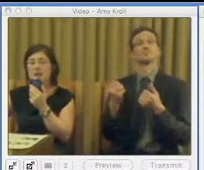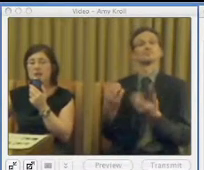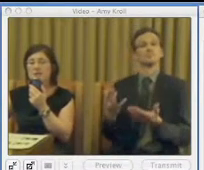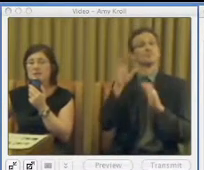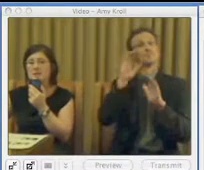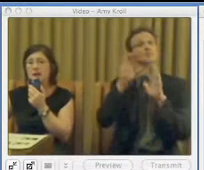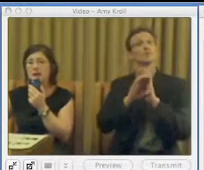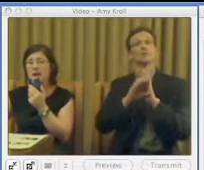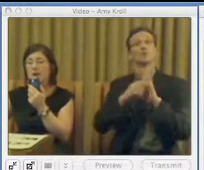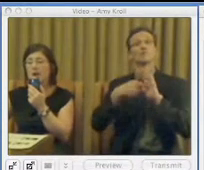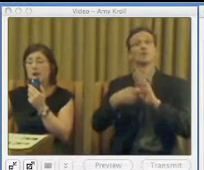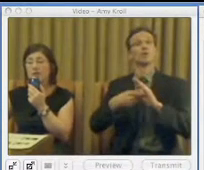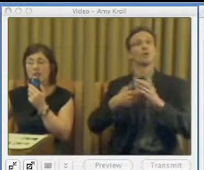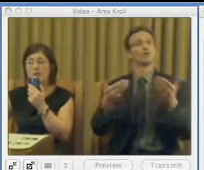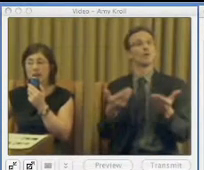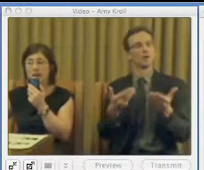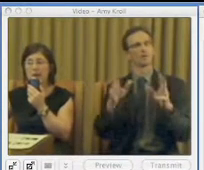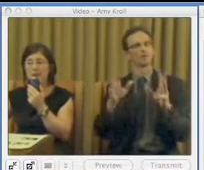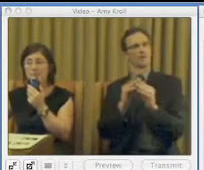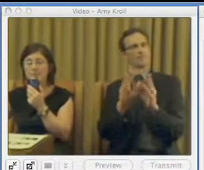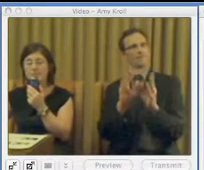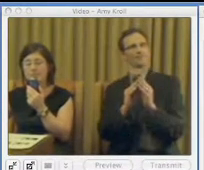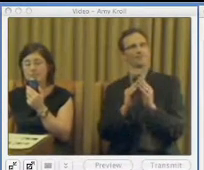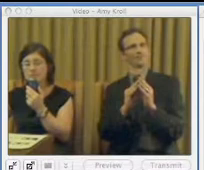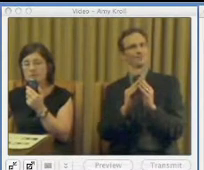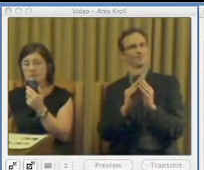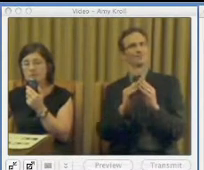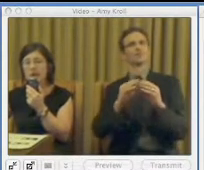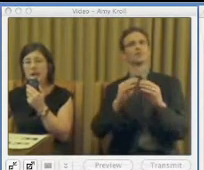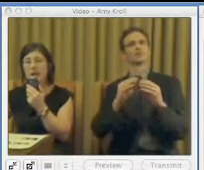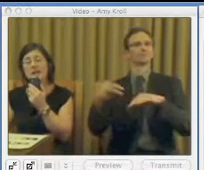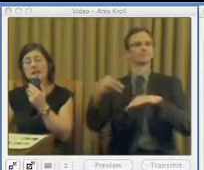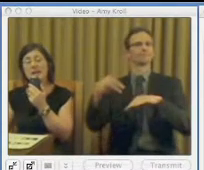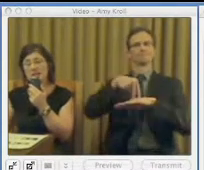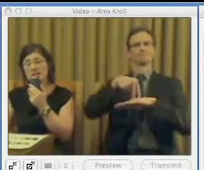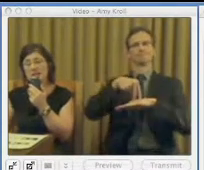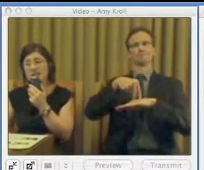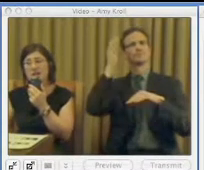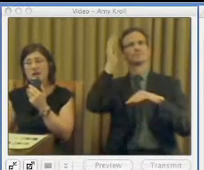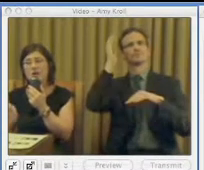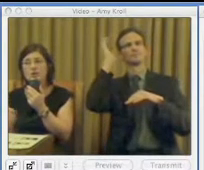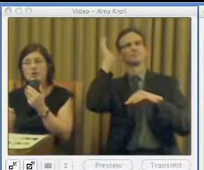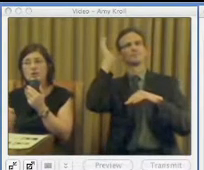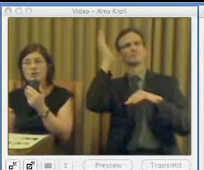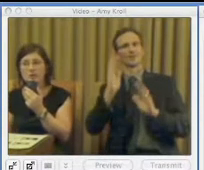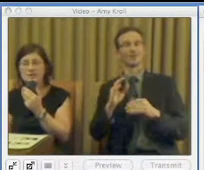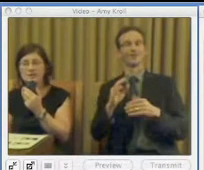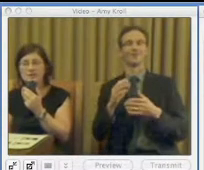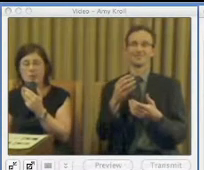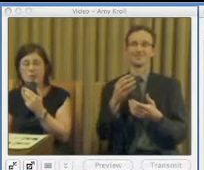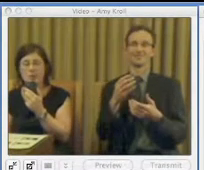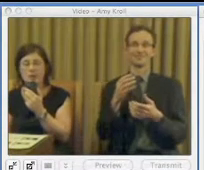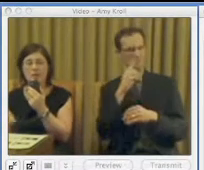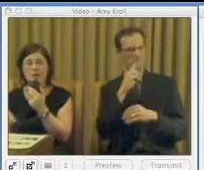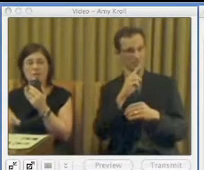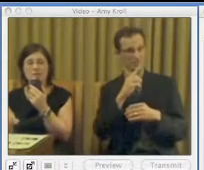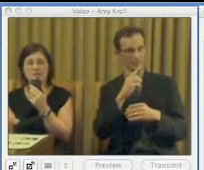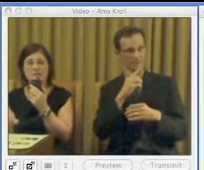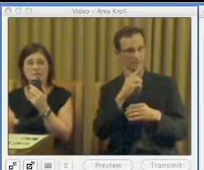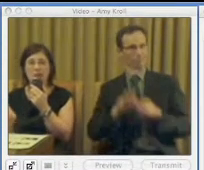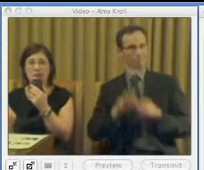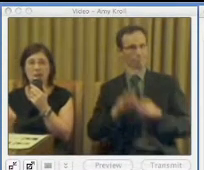The next picture illustrates a conference speaker. And in this is actually an